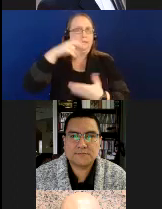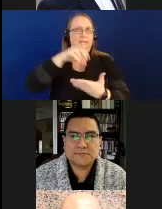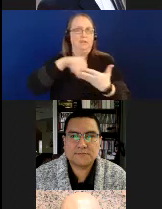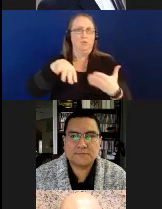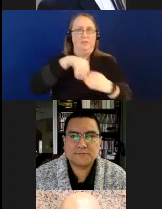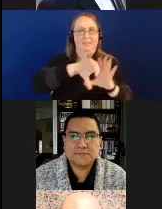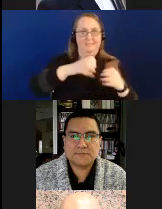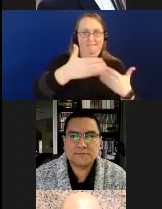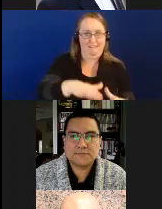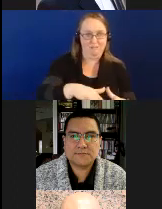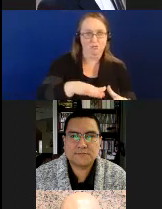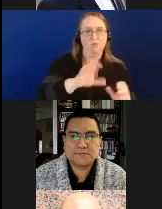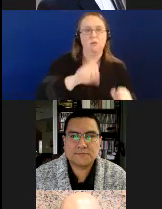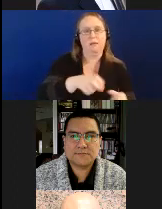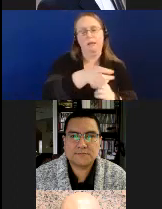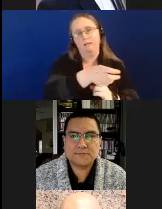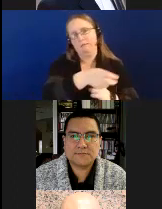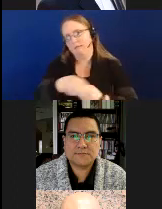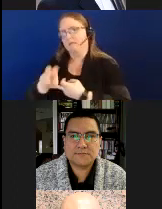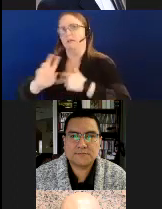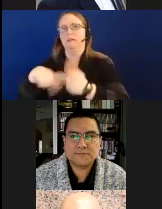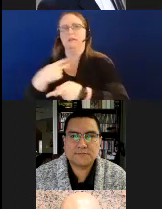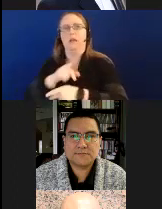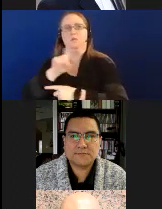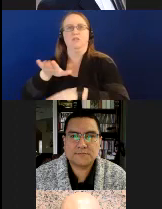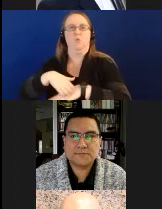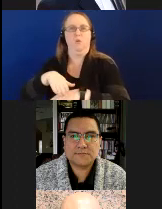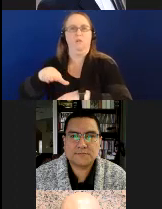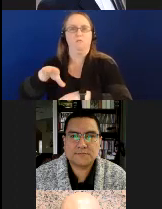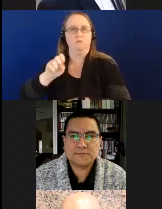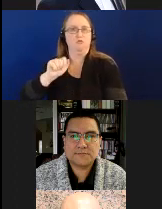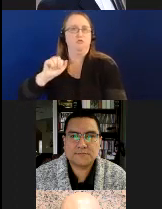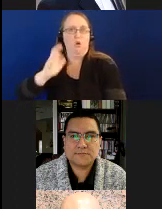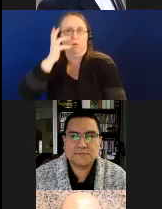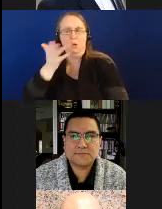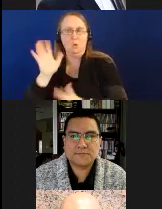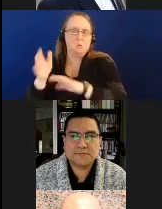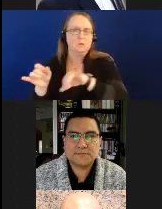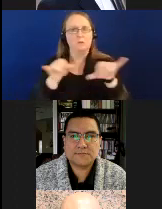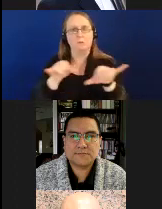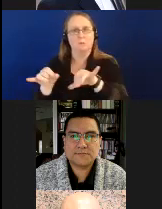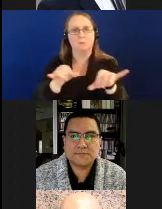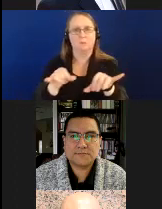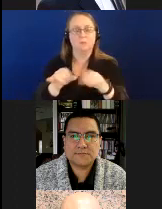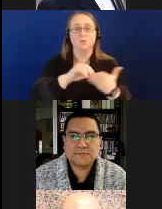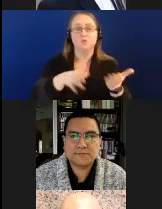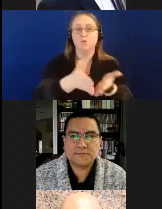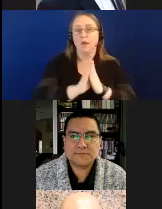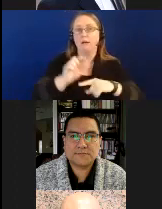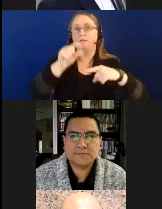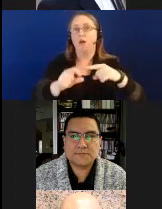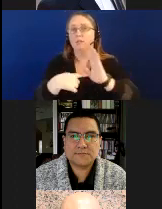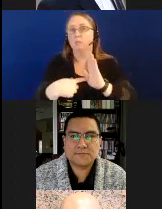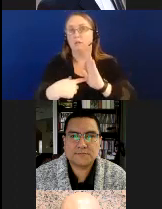classroom can also translate to a type of question on STAAR that looks more like that. So if students are being asked to do fraction models in math